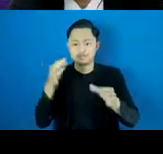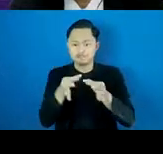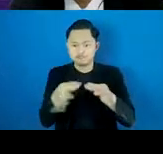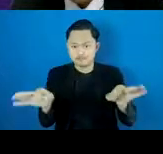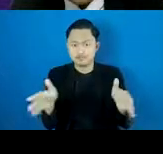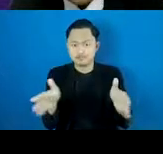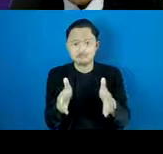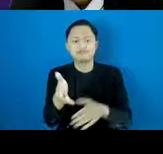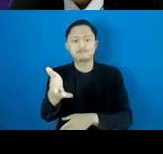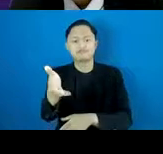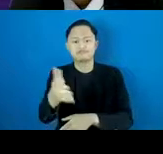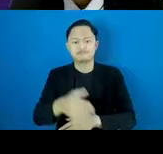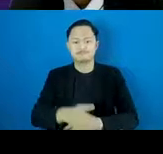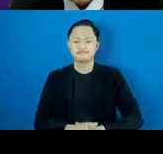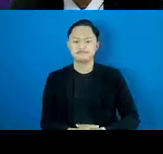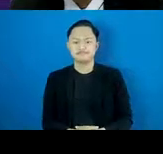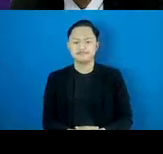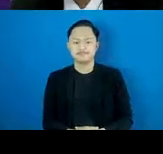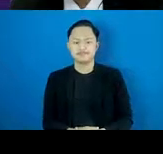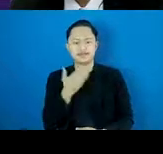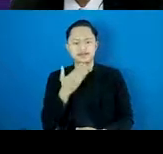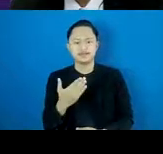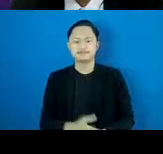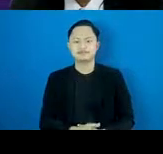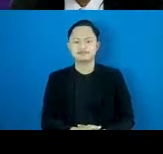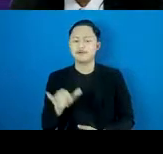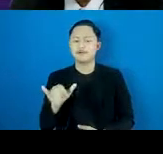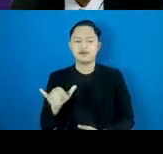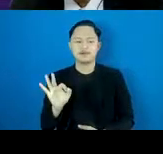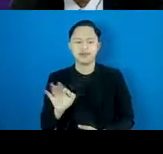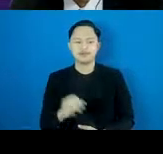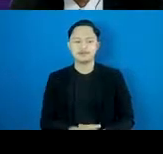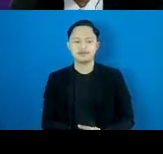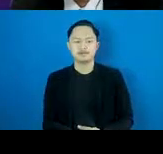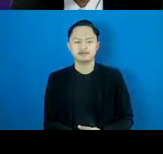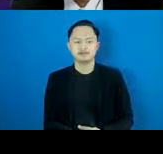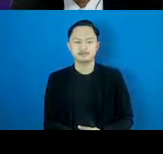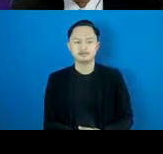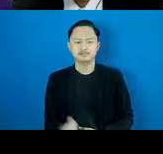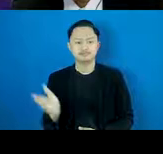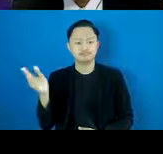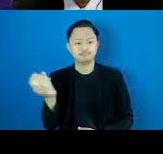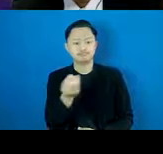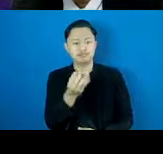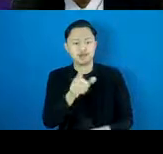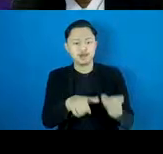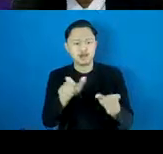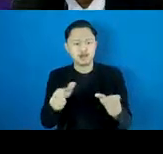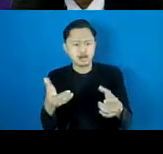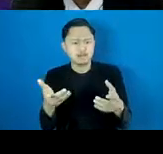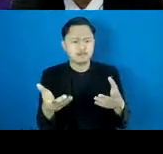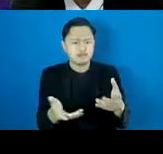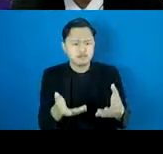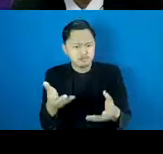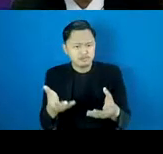in the following 1 minute. Thank you. Yeah. So there are multiple charging techniques. I won't go